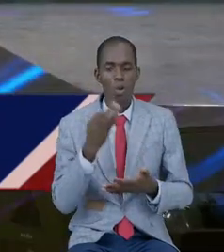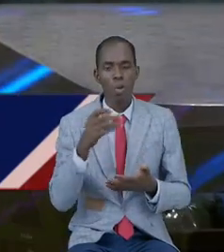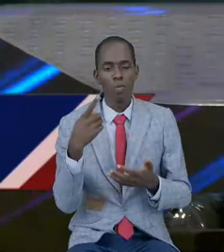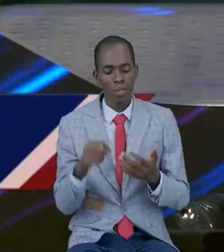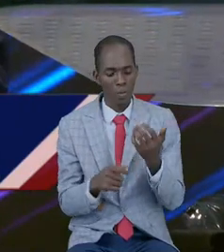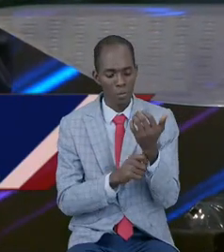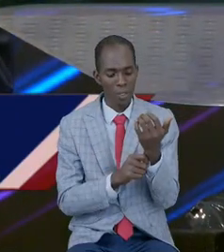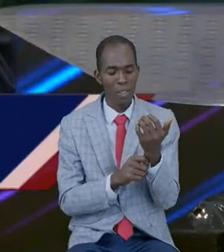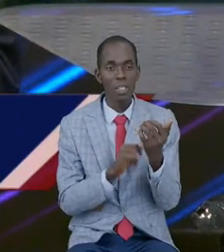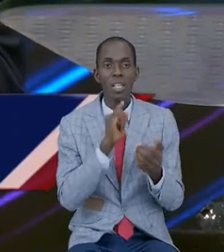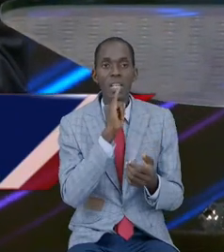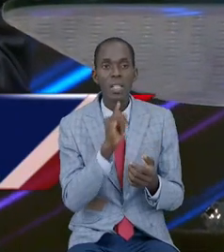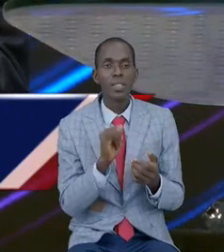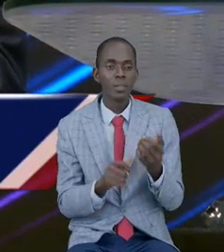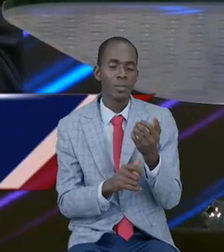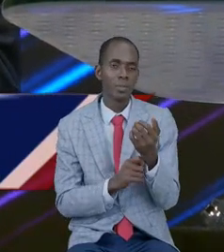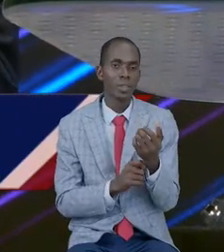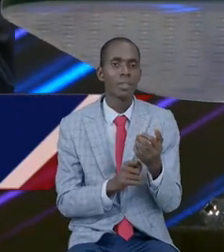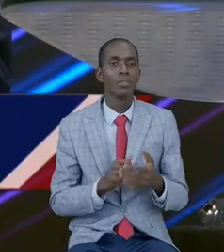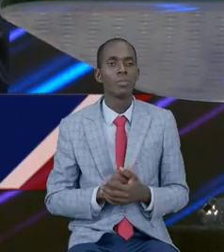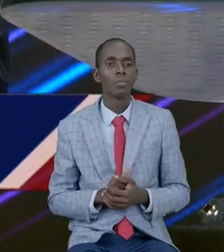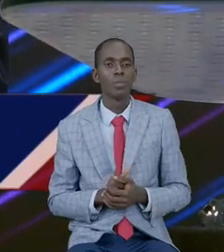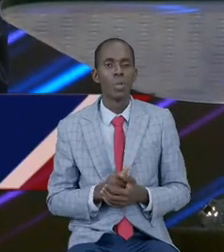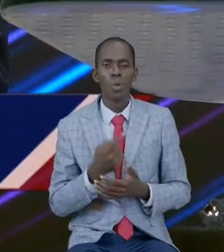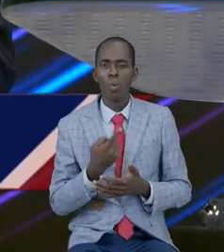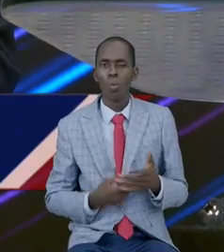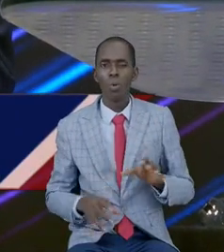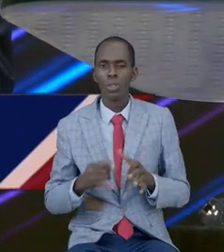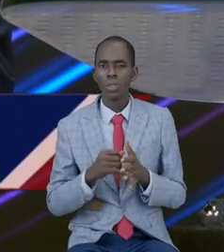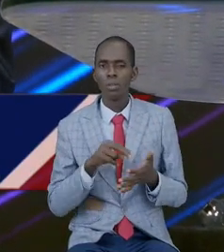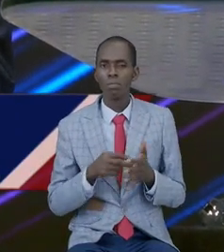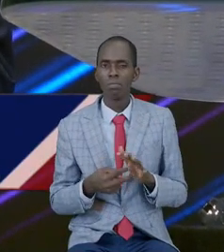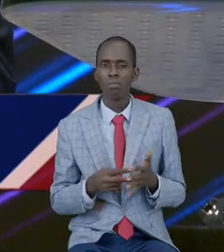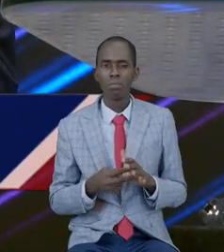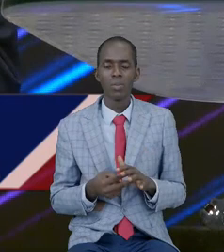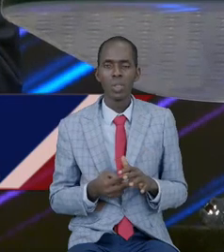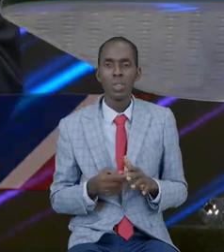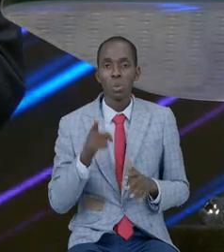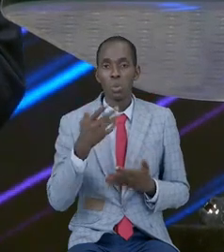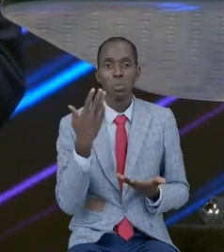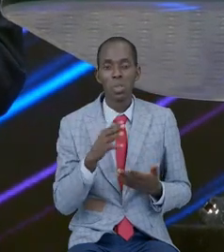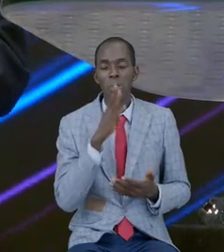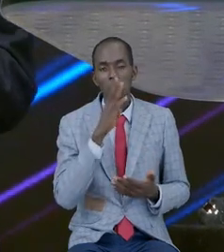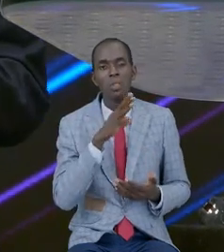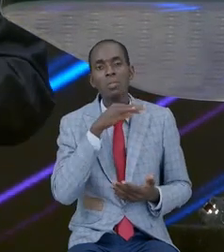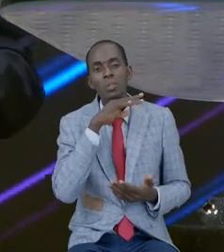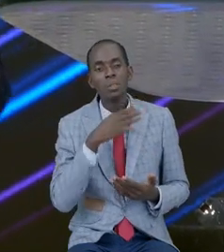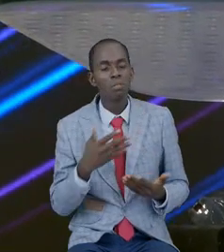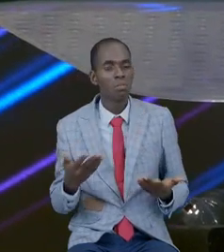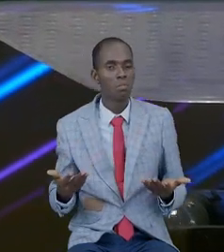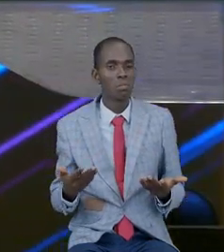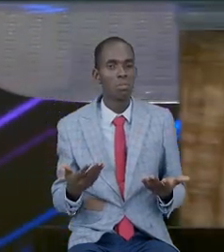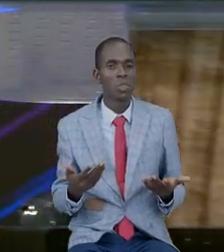flesh is flesh or does that mean he'll be filthy what does that